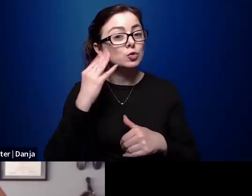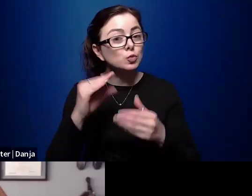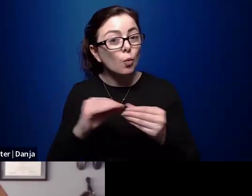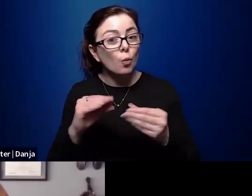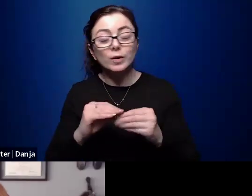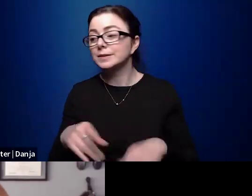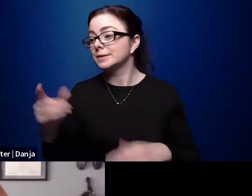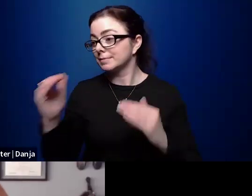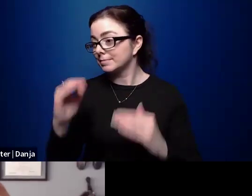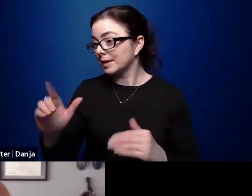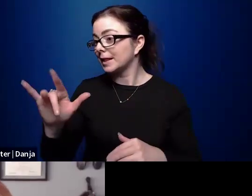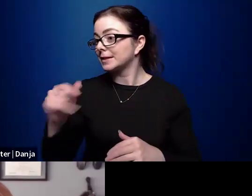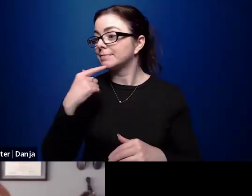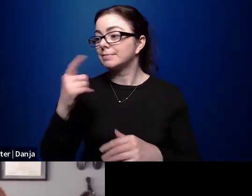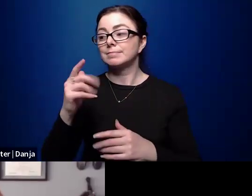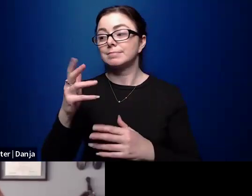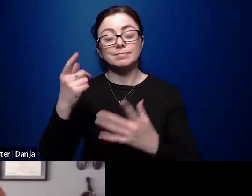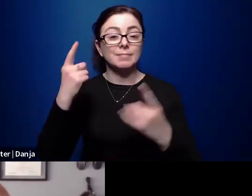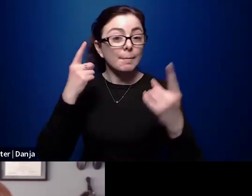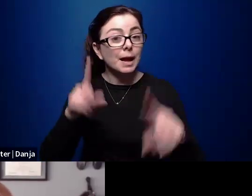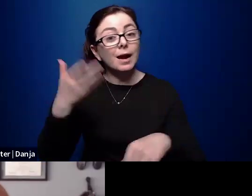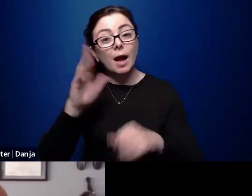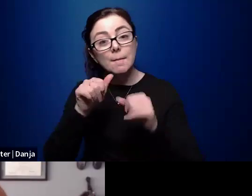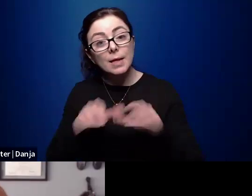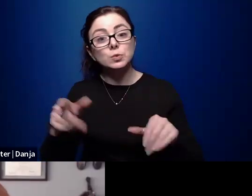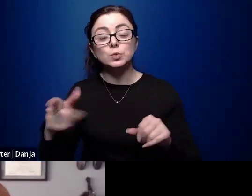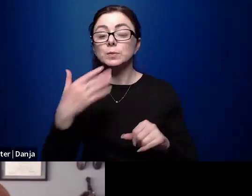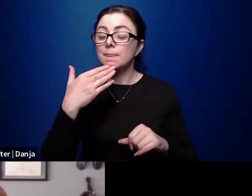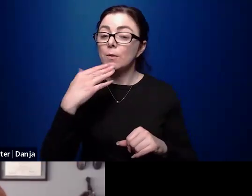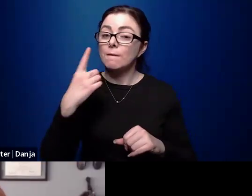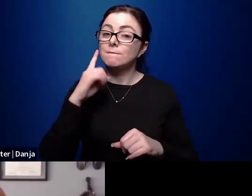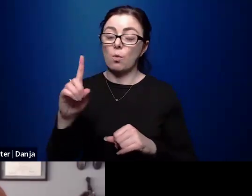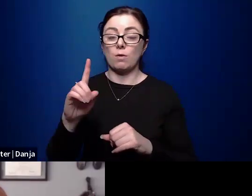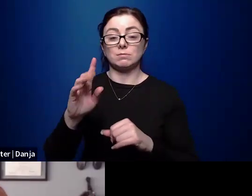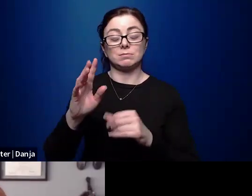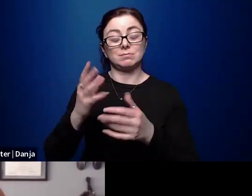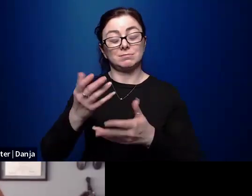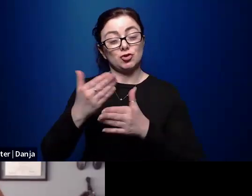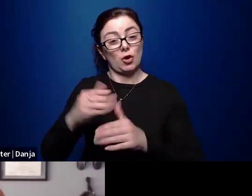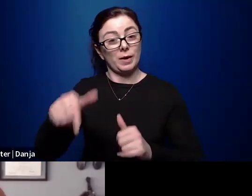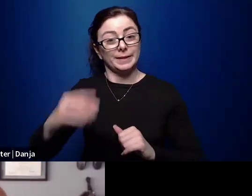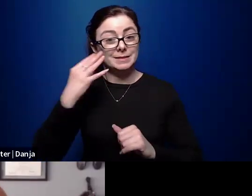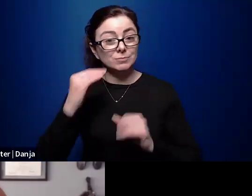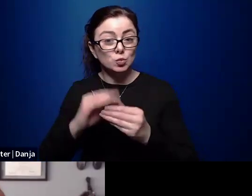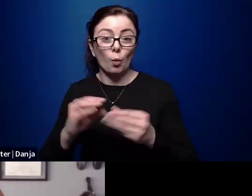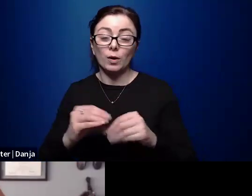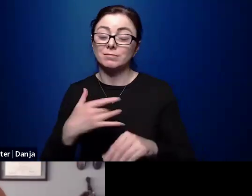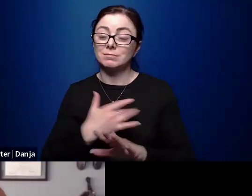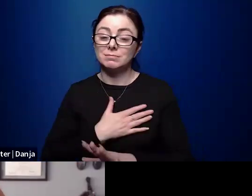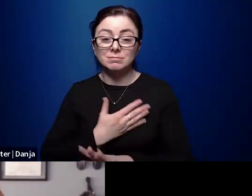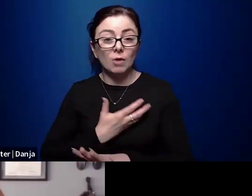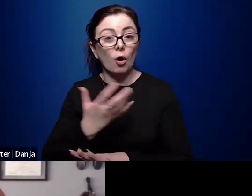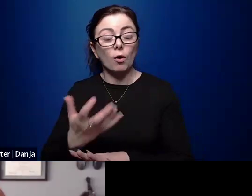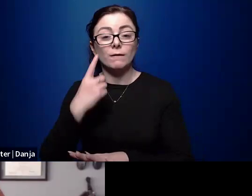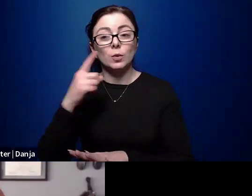God bless you. And William, thank you for speaking out about this. You are an amazing mom. My heart goes out to you and others facing